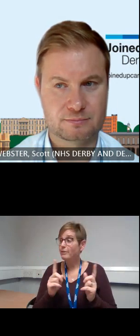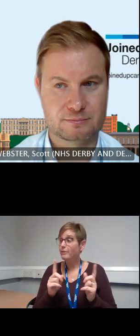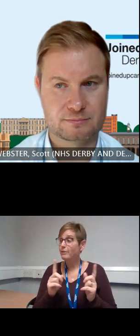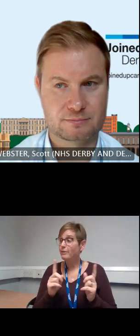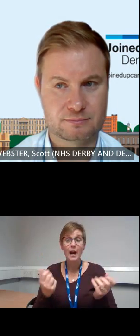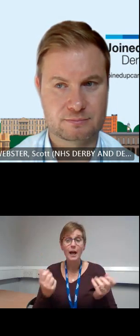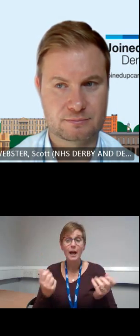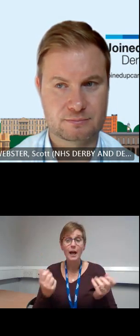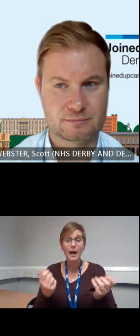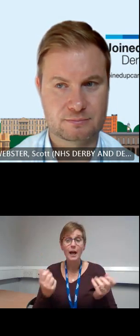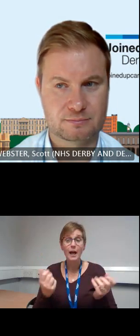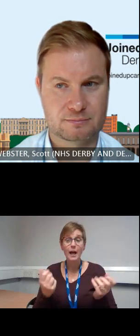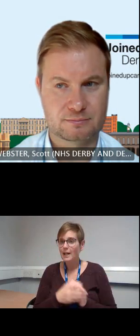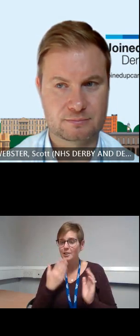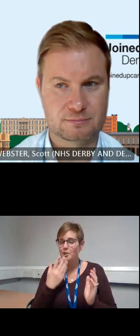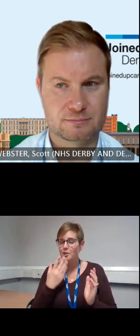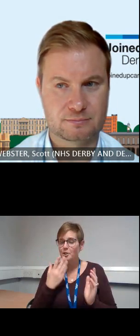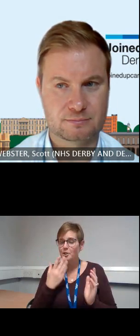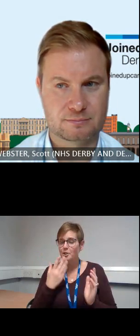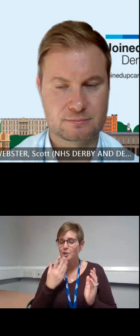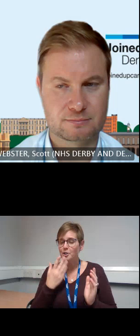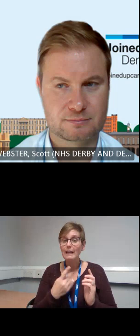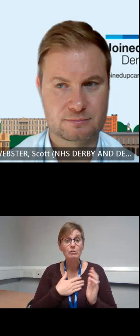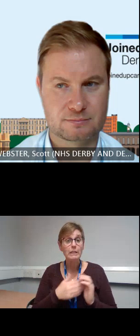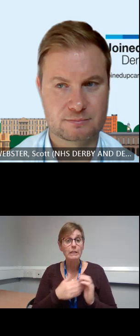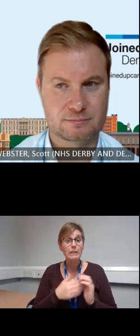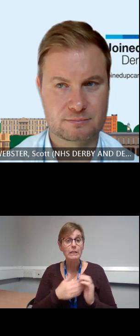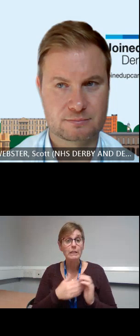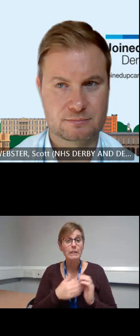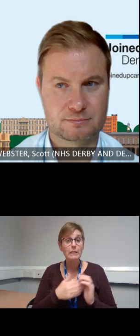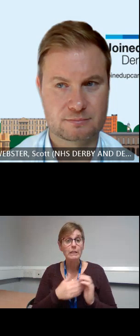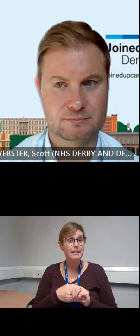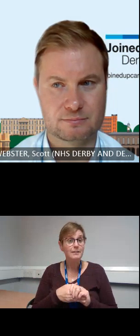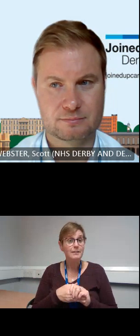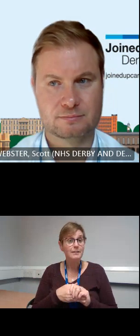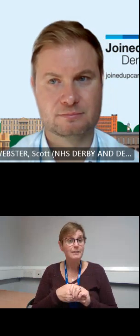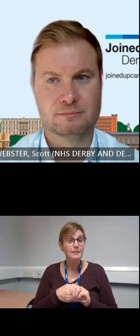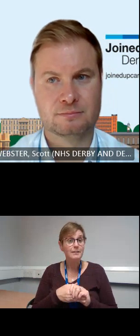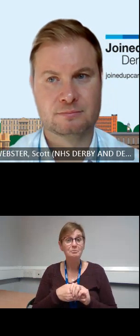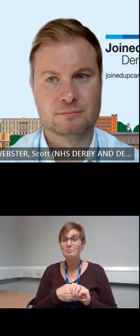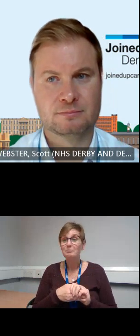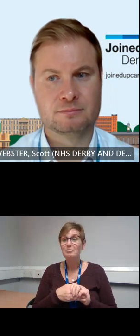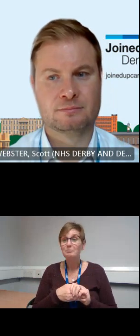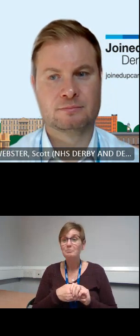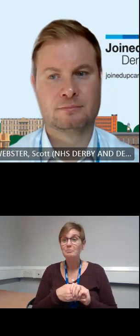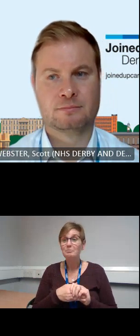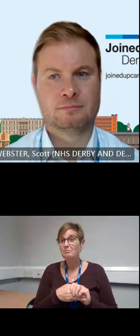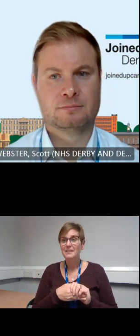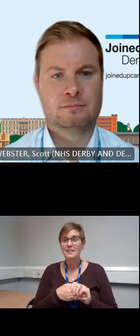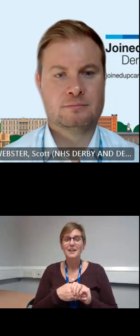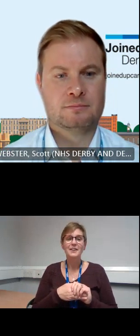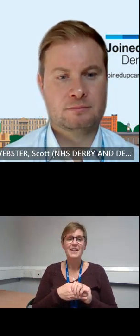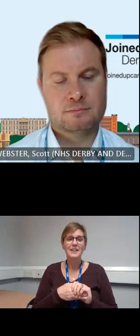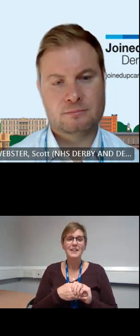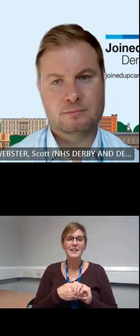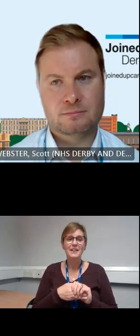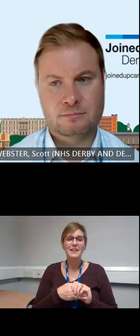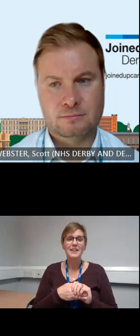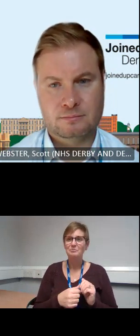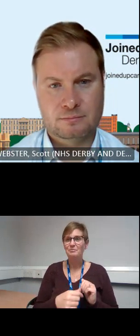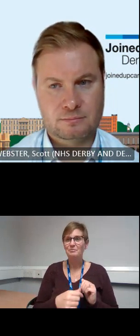the Wi-Fi that we have. I don't know what else to say. Sorry. Okay. Yeah, we'll just see how it goes then. Just bear with